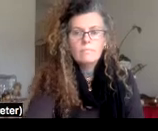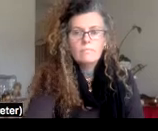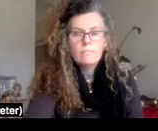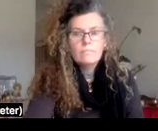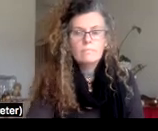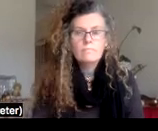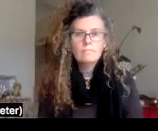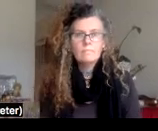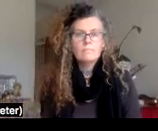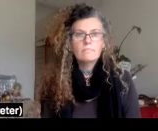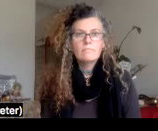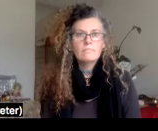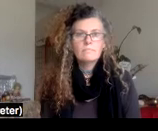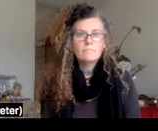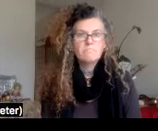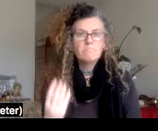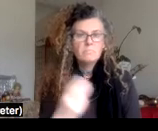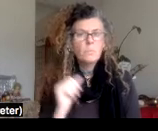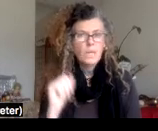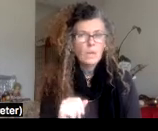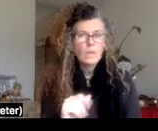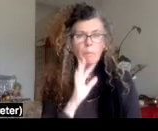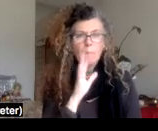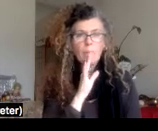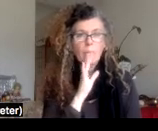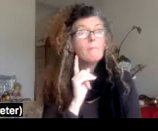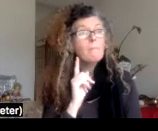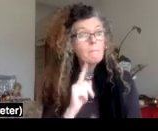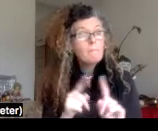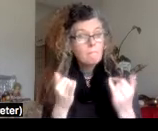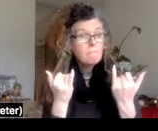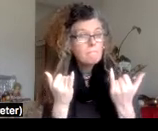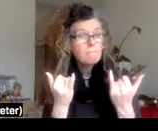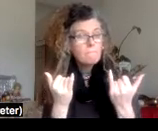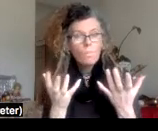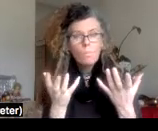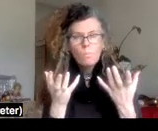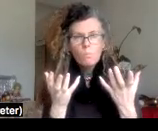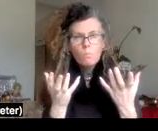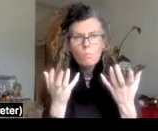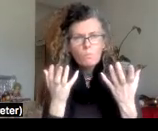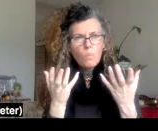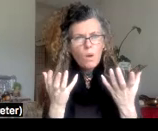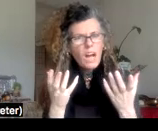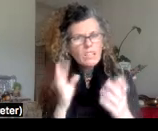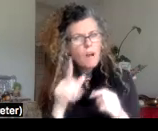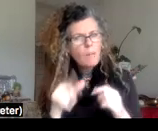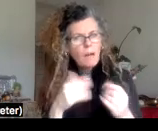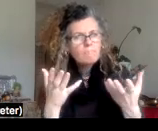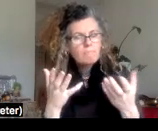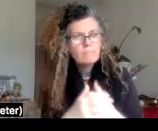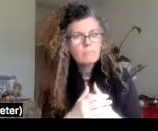because yeah, we can just get on a roll and keep on blabbing. So we want to know what you guys want to talk about. I'll finish up with this,